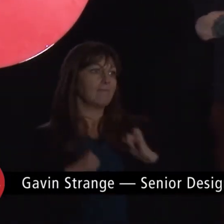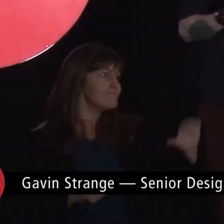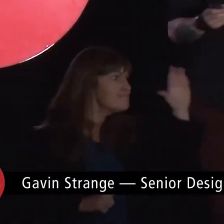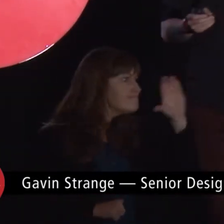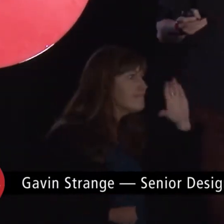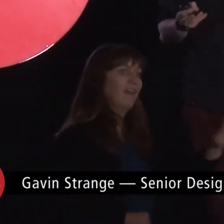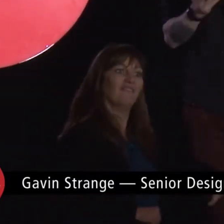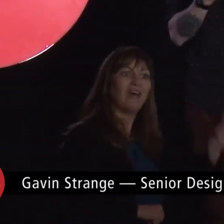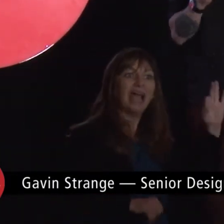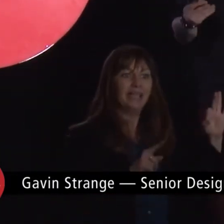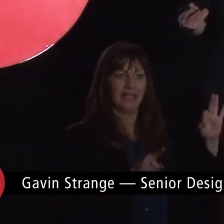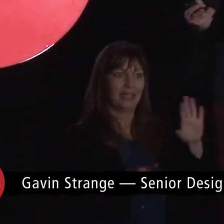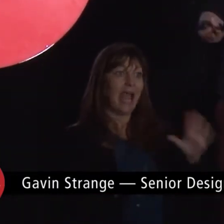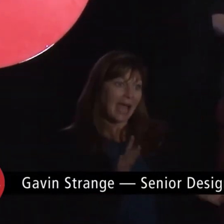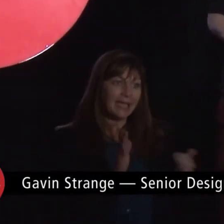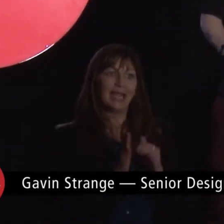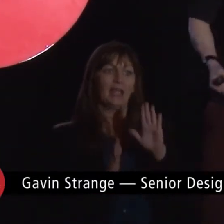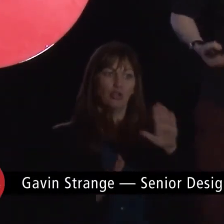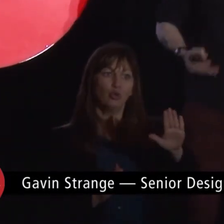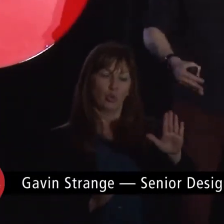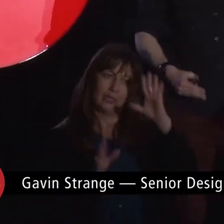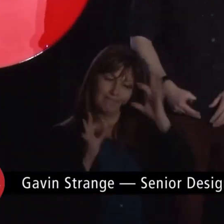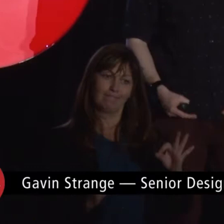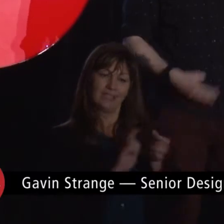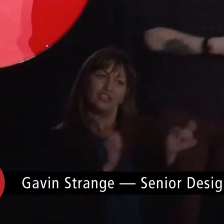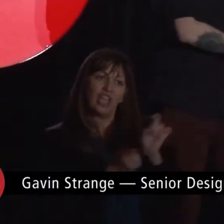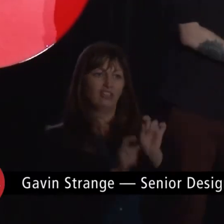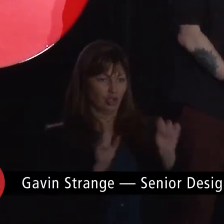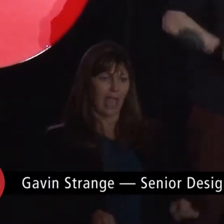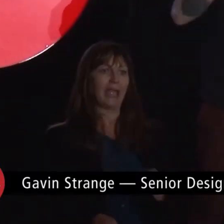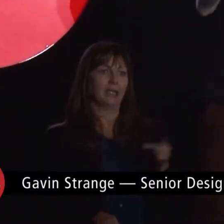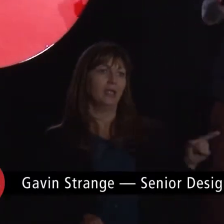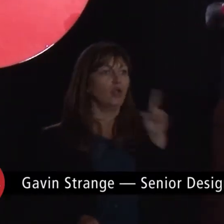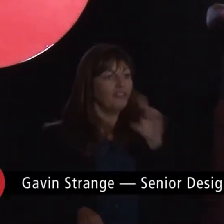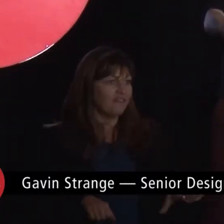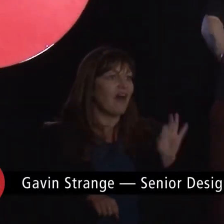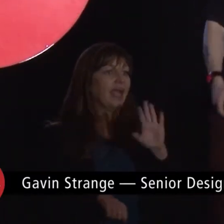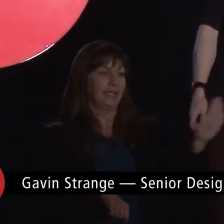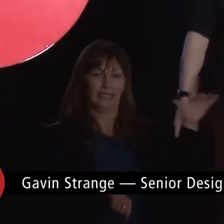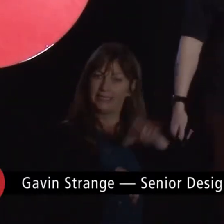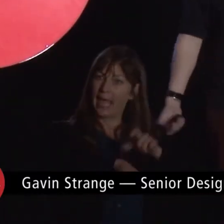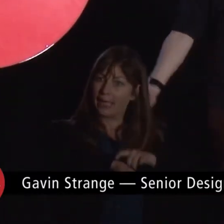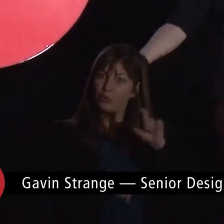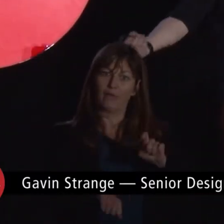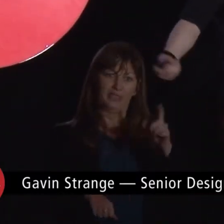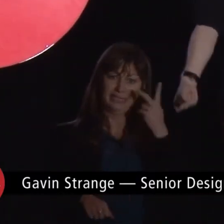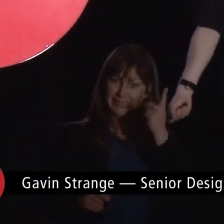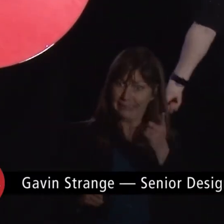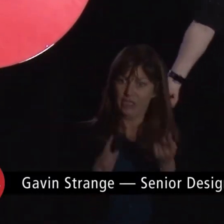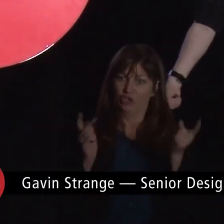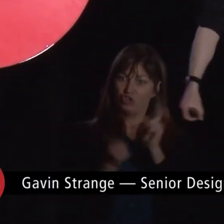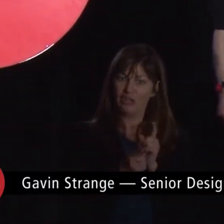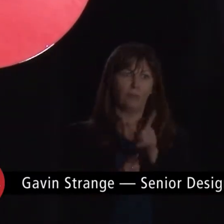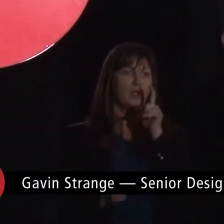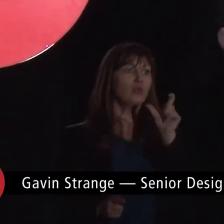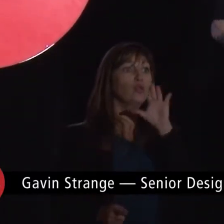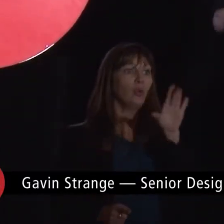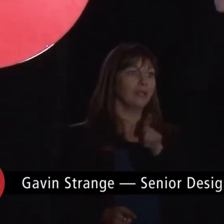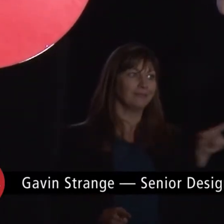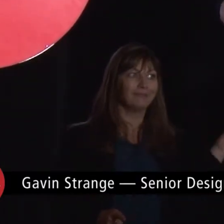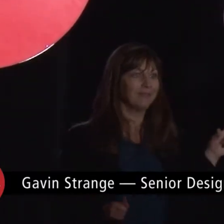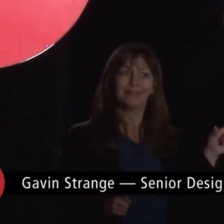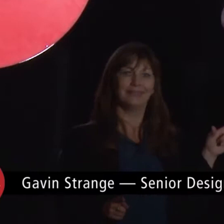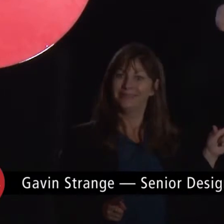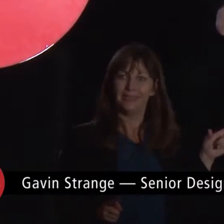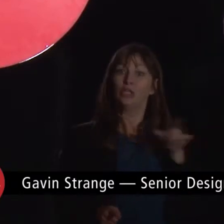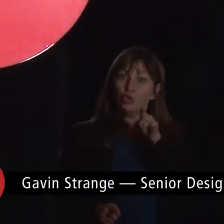to the being the change agent as well. It's like, you've got to do it, man. You've got to find the time. You've got to change that you want to change, because no one else is going to, you know. And